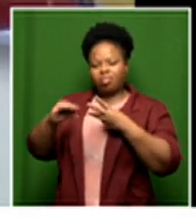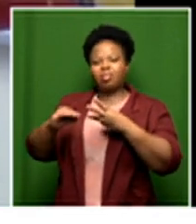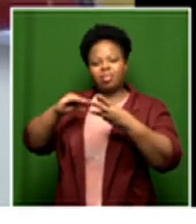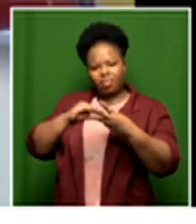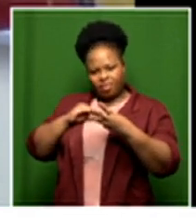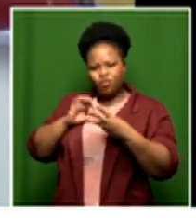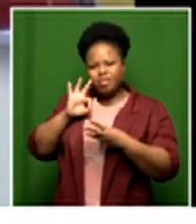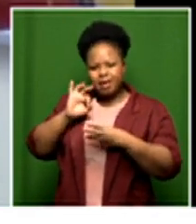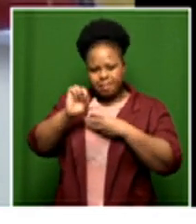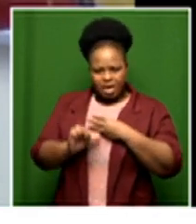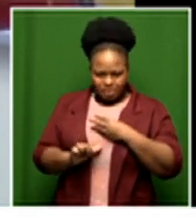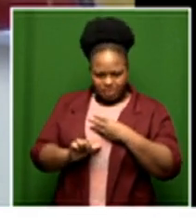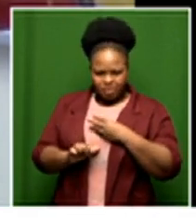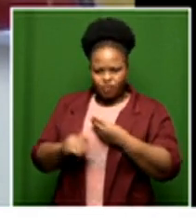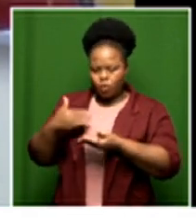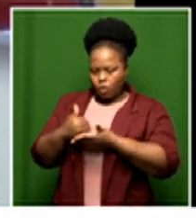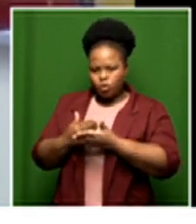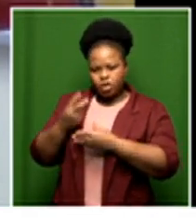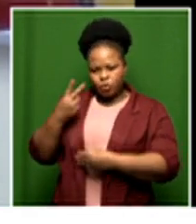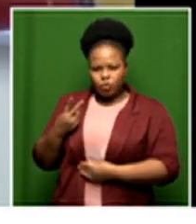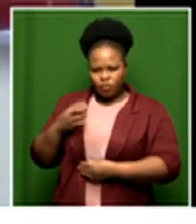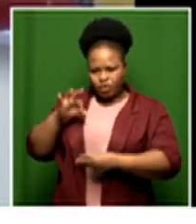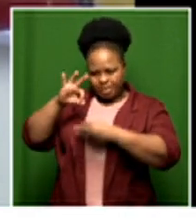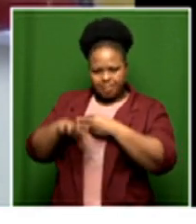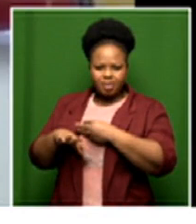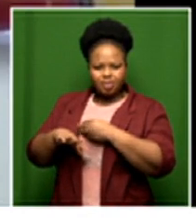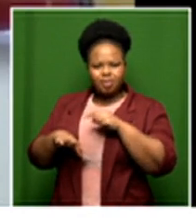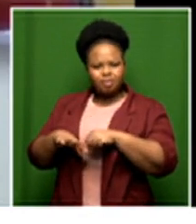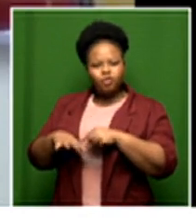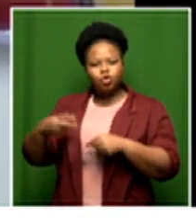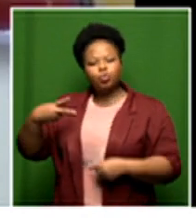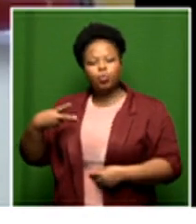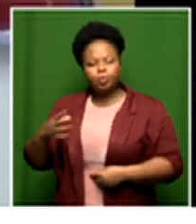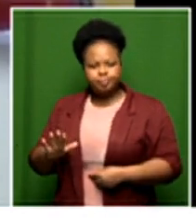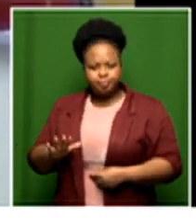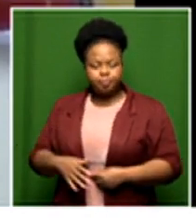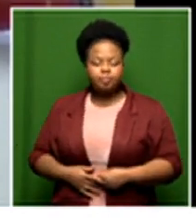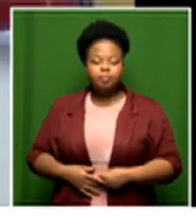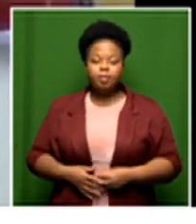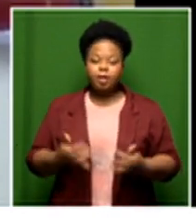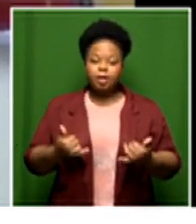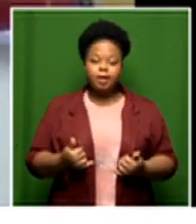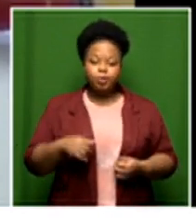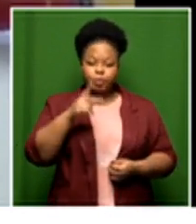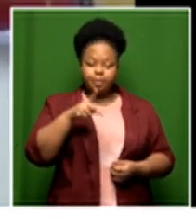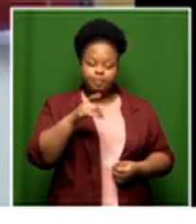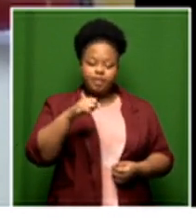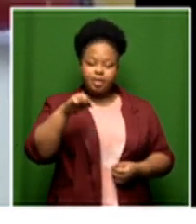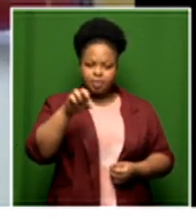in quarter 2. So the Pfizer that we have signed on